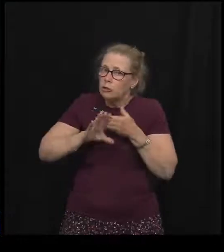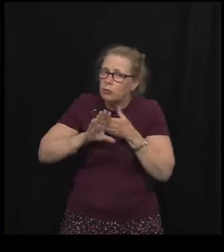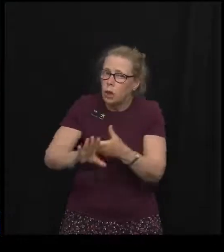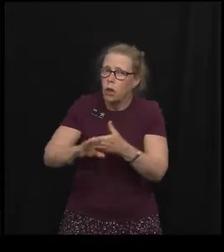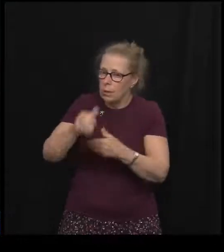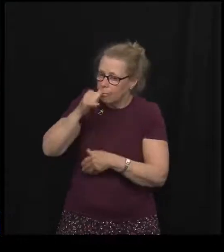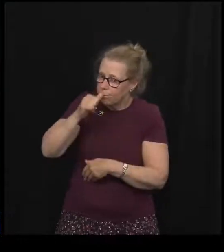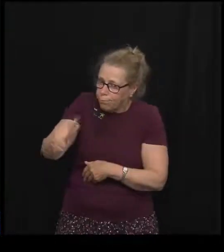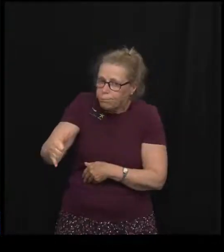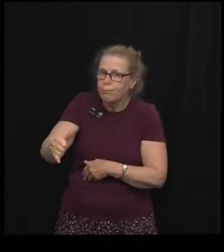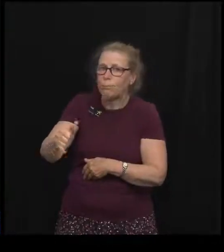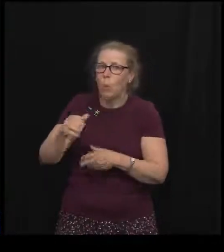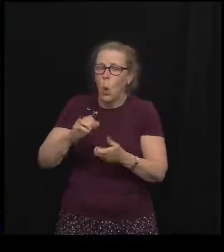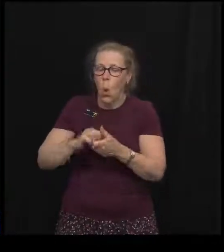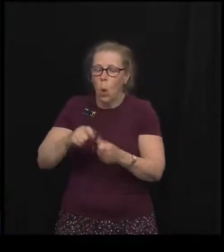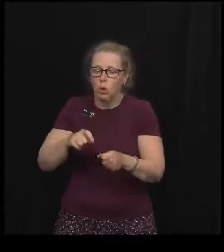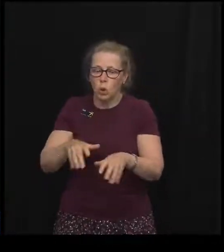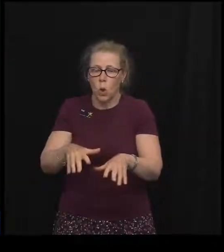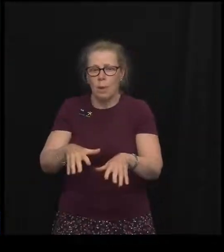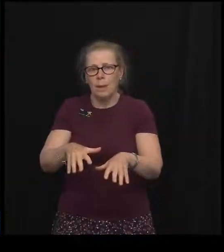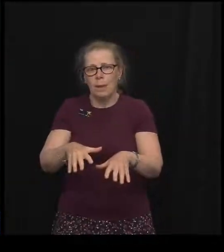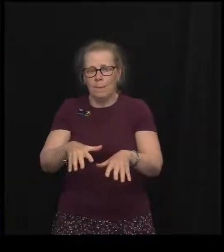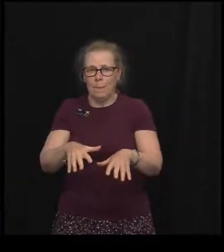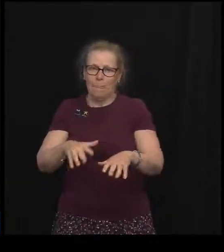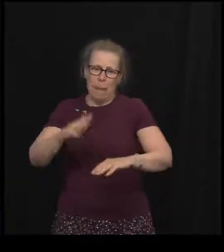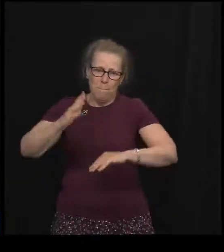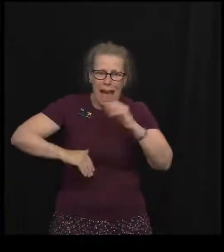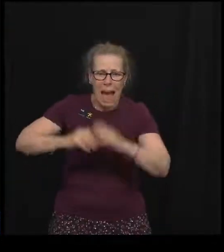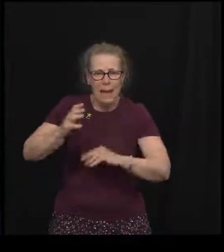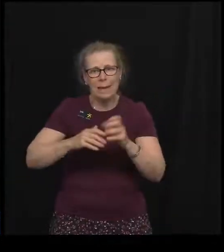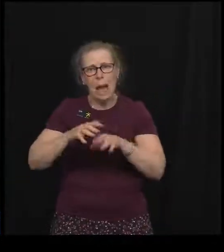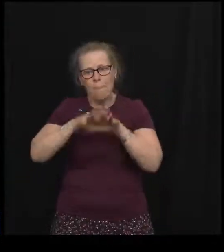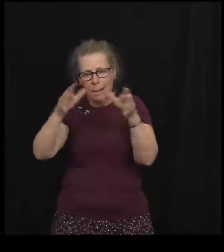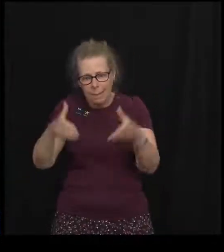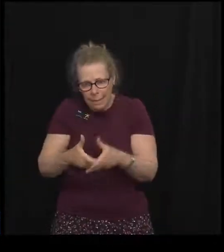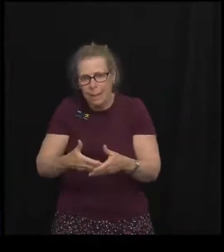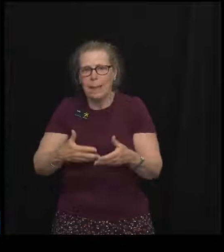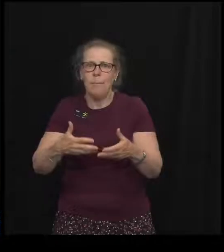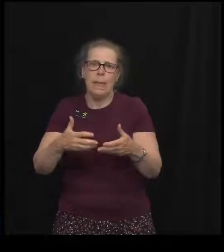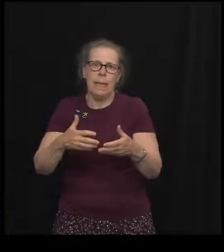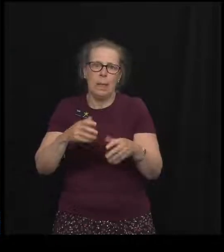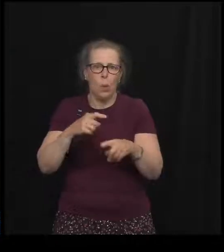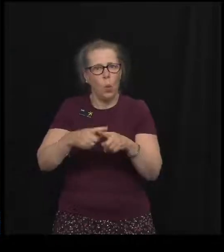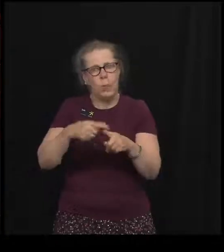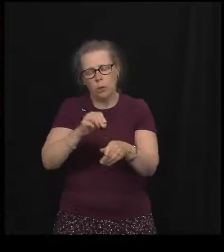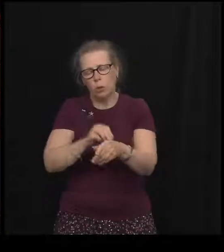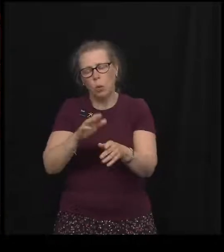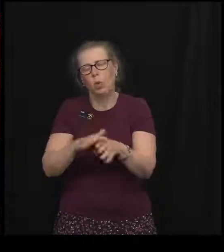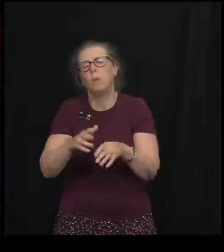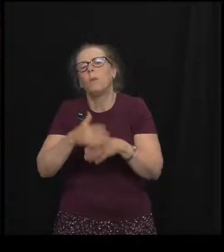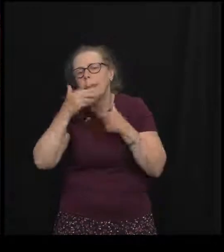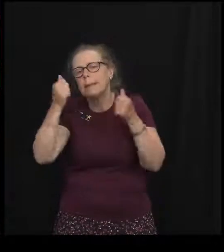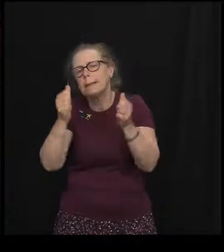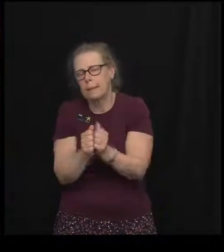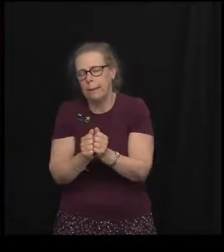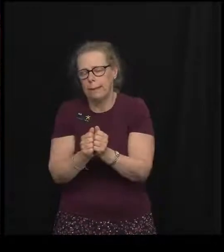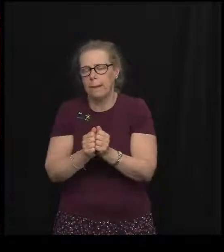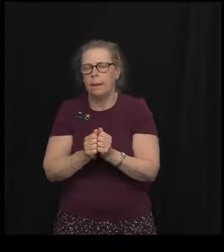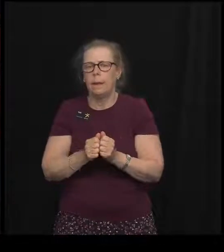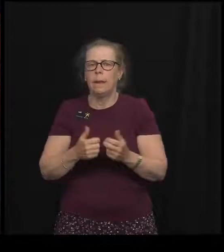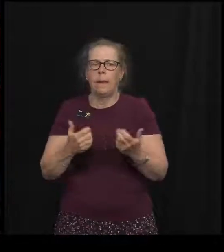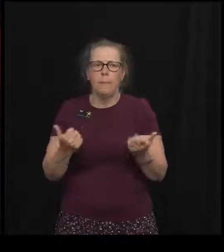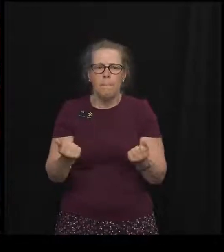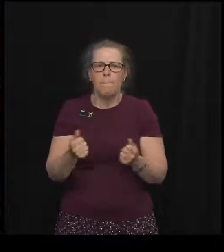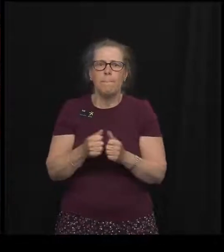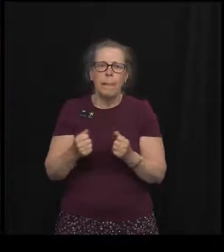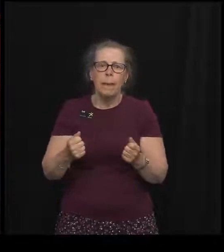a possible next pandemic better. So, question, Carl, is there something, do you see, can it become